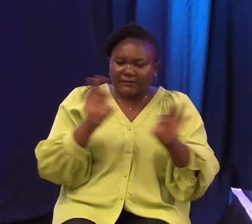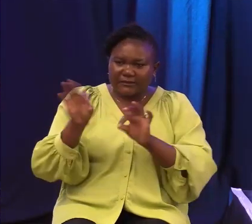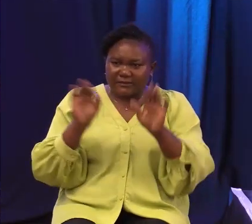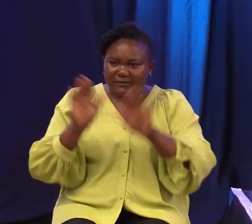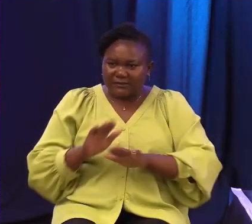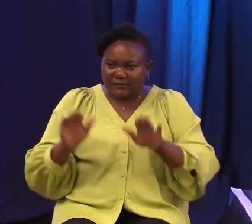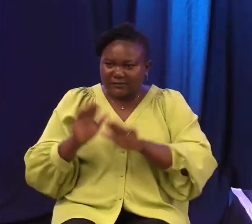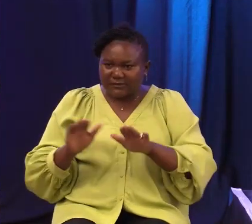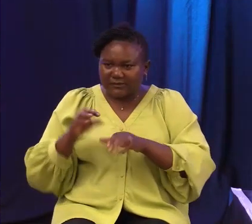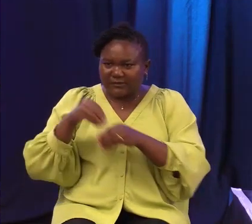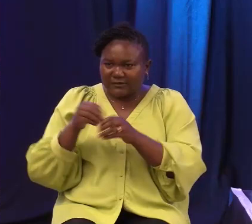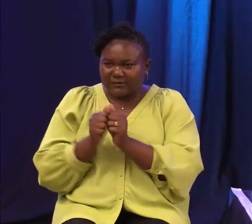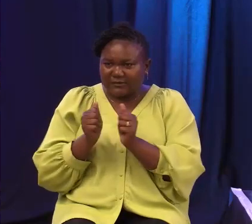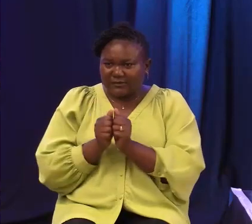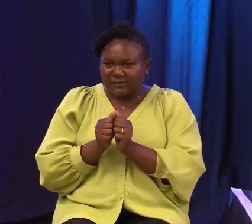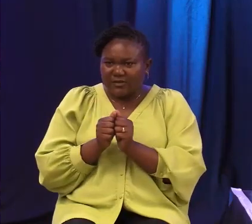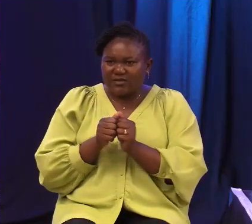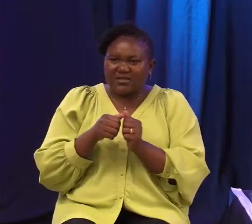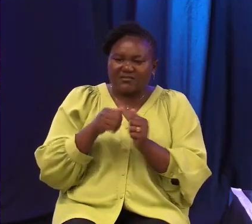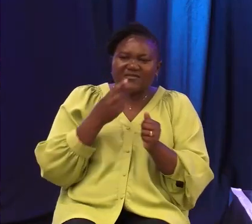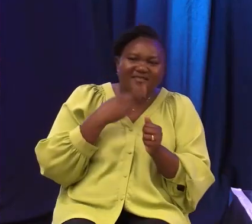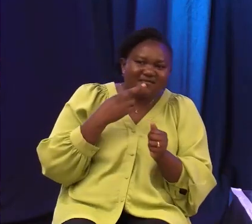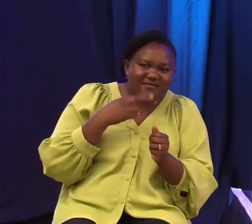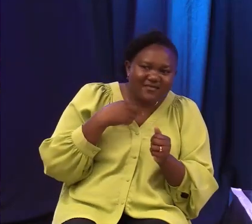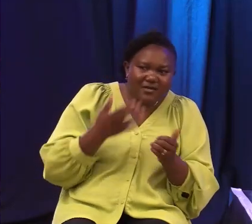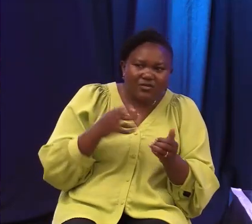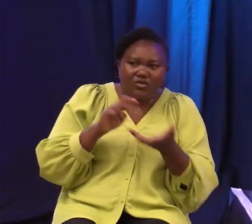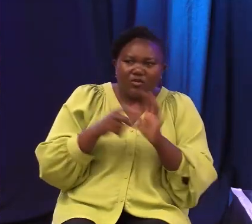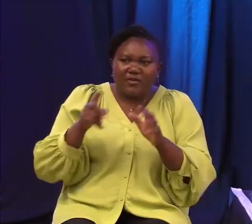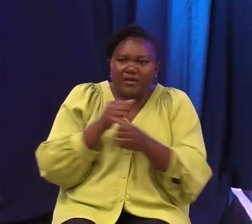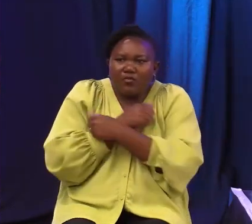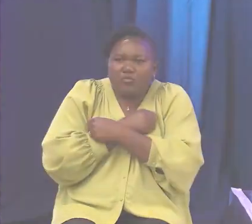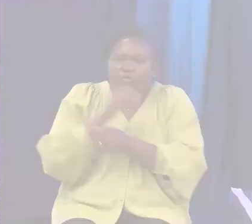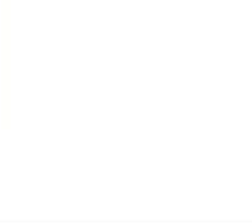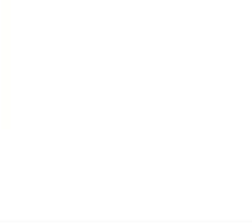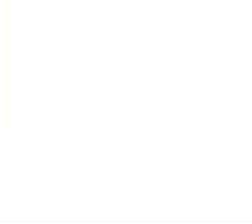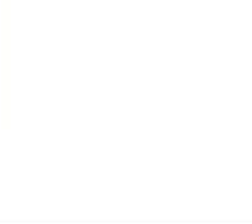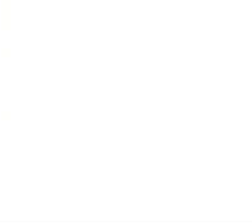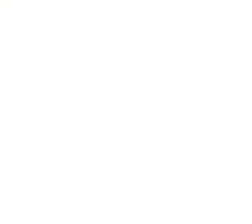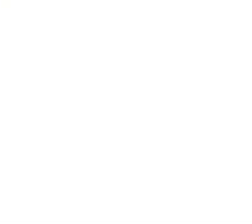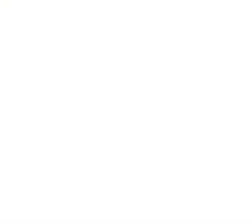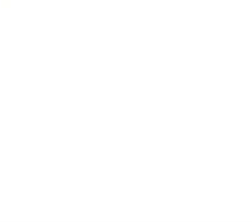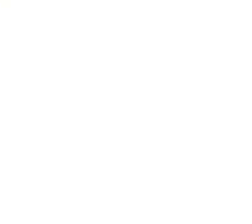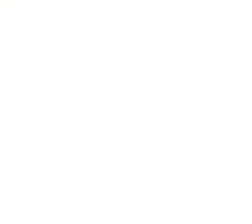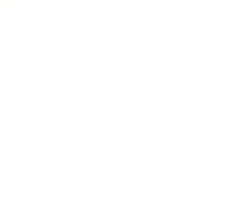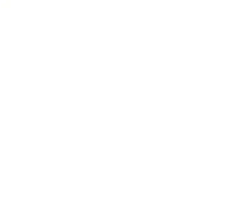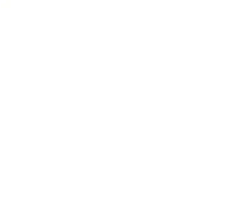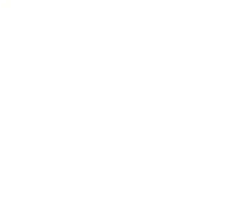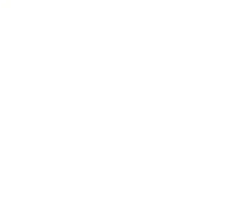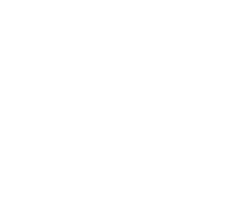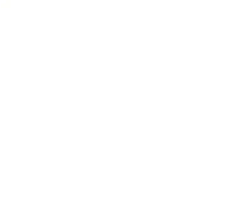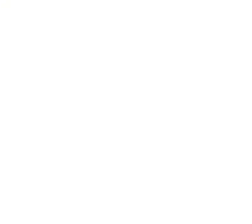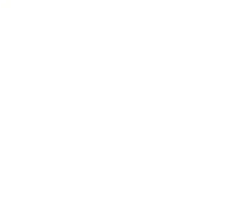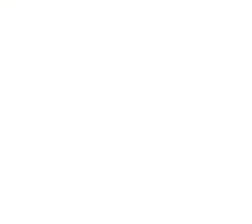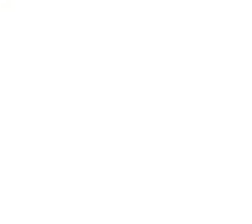colors more on the warm side, with reds and yellows to give a sense of warmth the organization has and to represent the vibrant Namibian children.